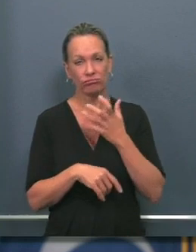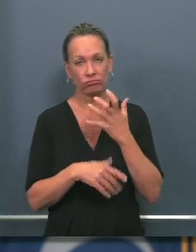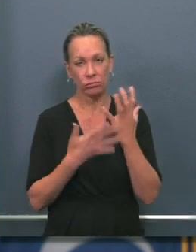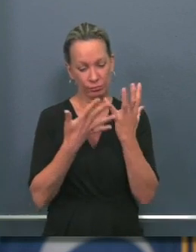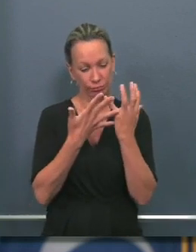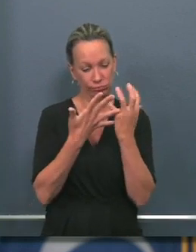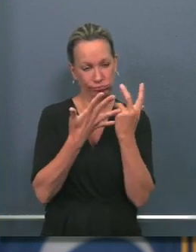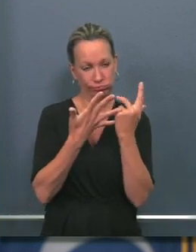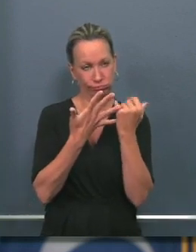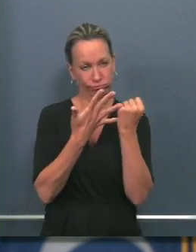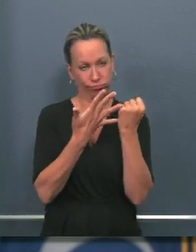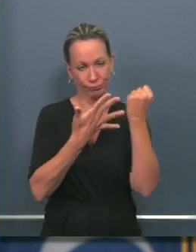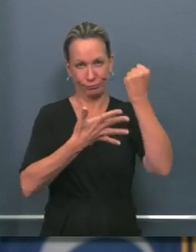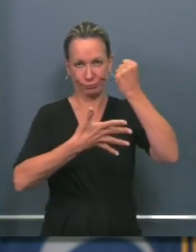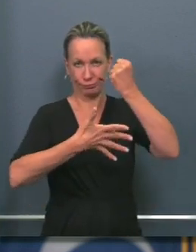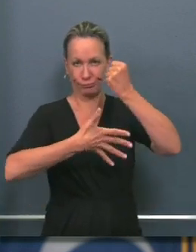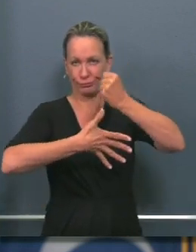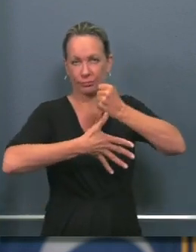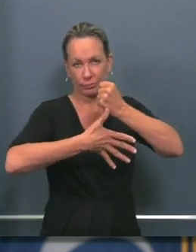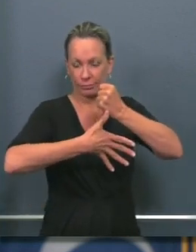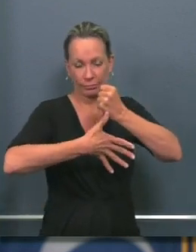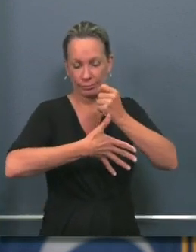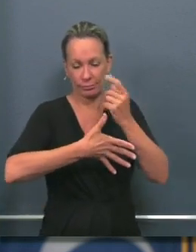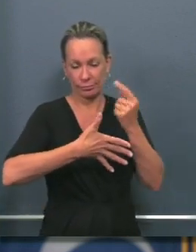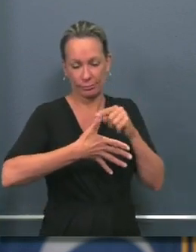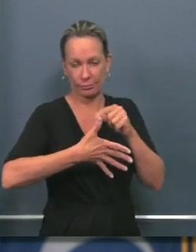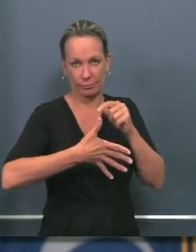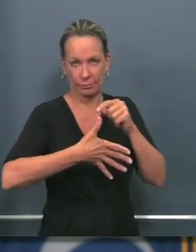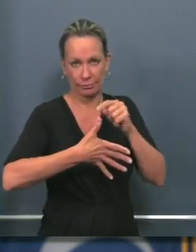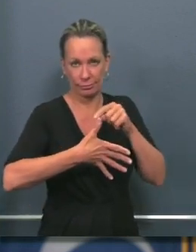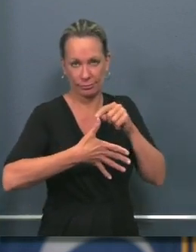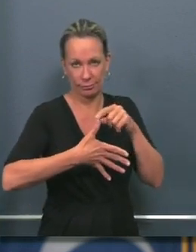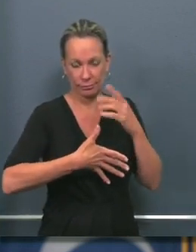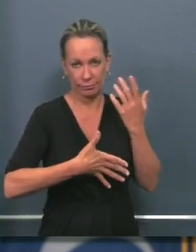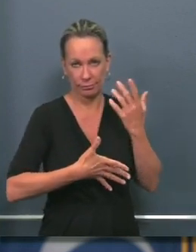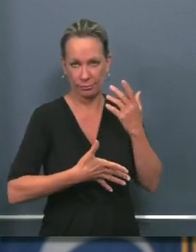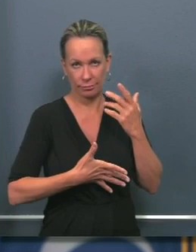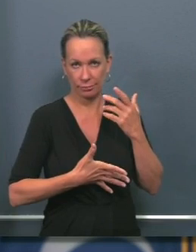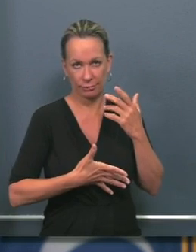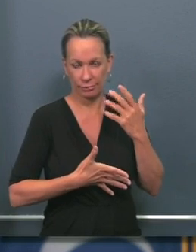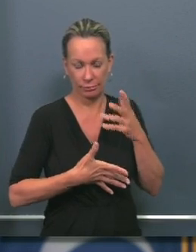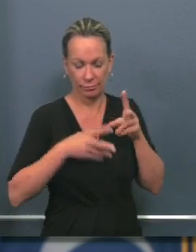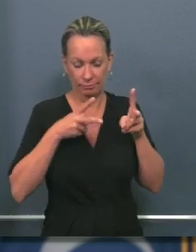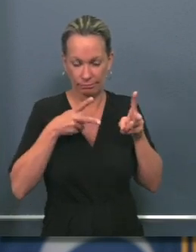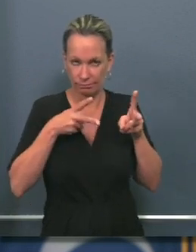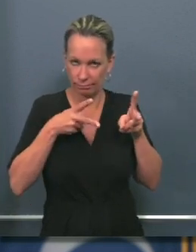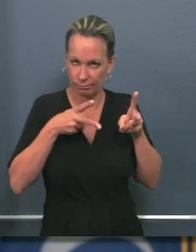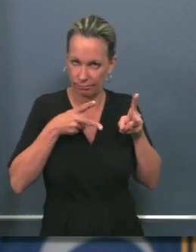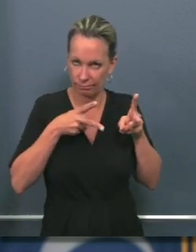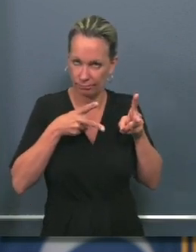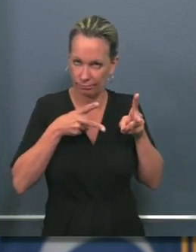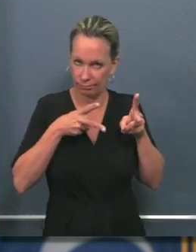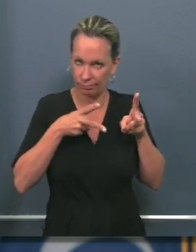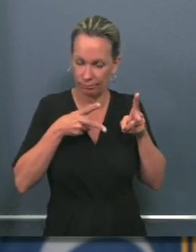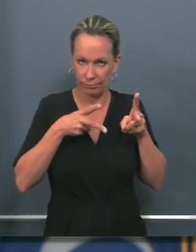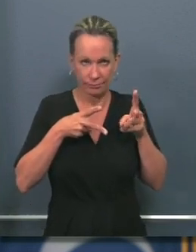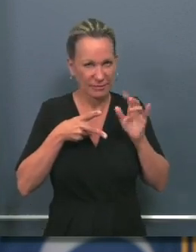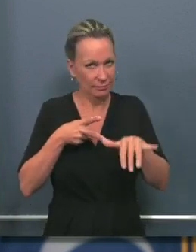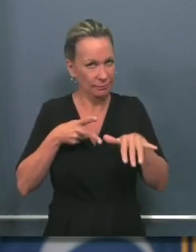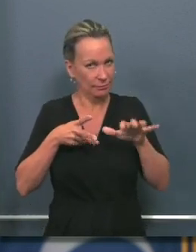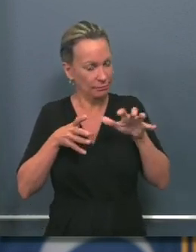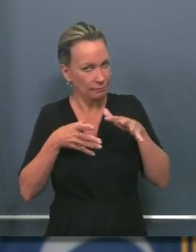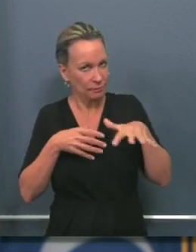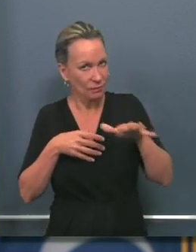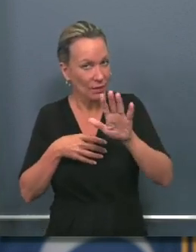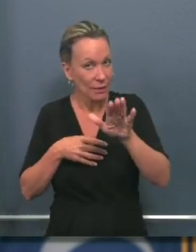pandemic and continues to be a point of real concern as we move forward. I made the point to make a point about our